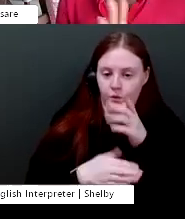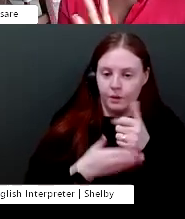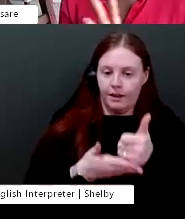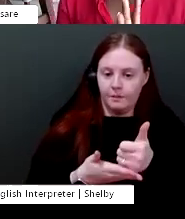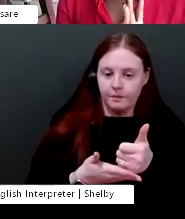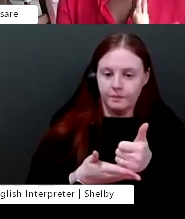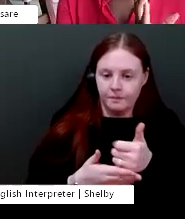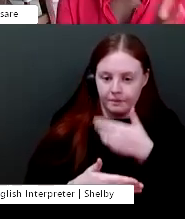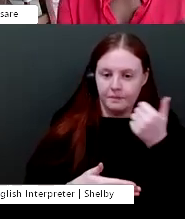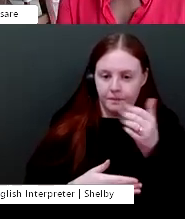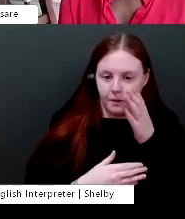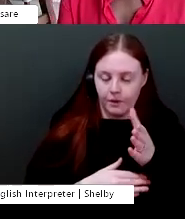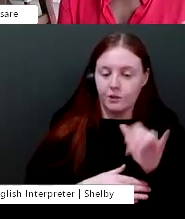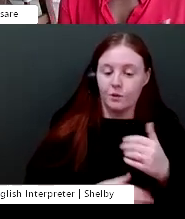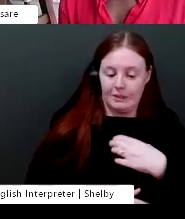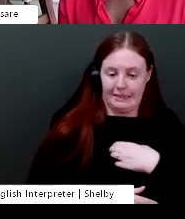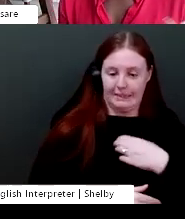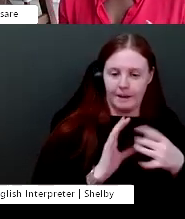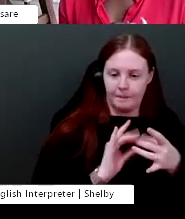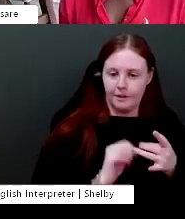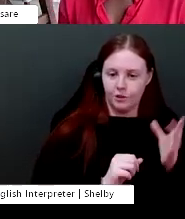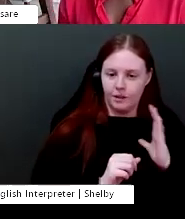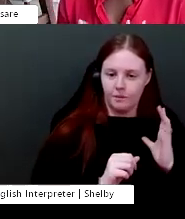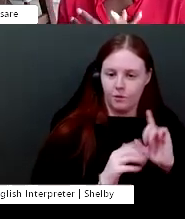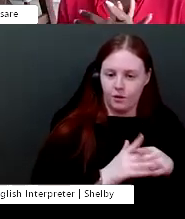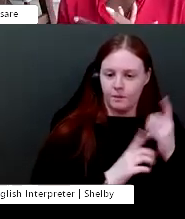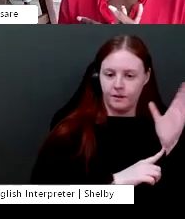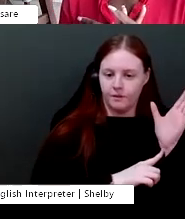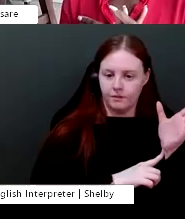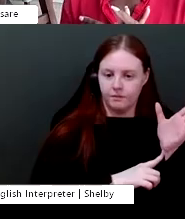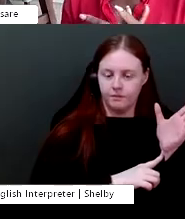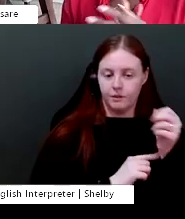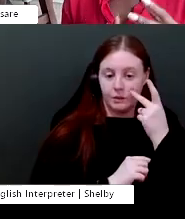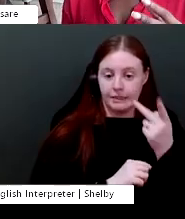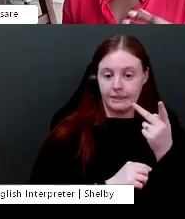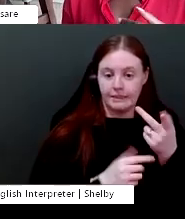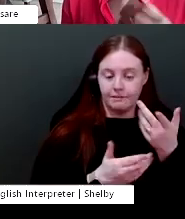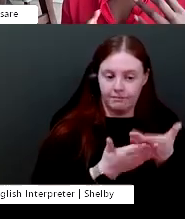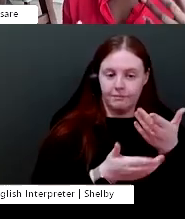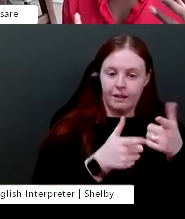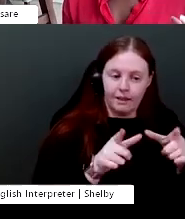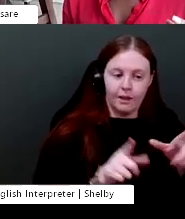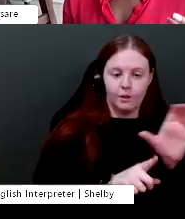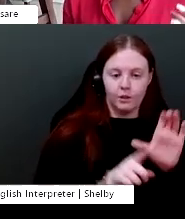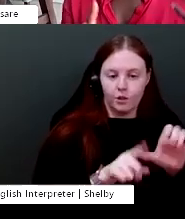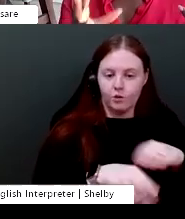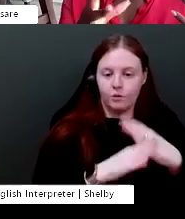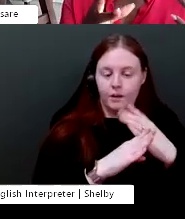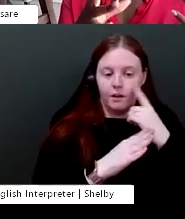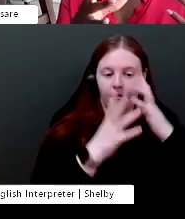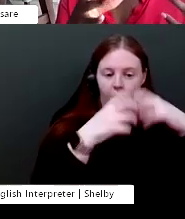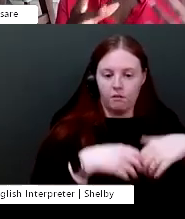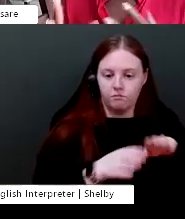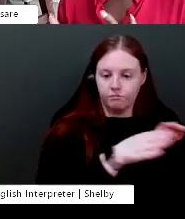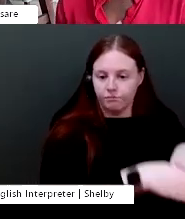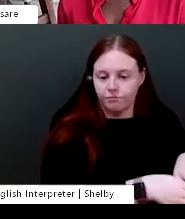the symptoms that I mentioned at the beginning of this presentation, and we can see how essentially language and cultural barriers, once removed, can